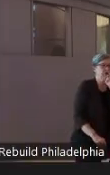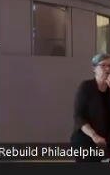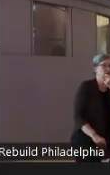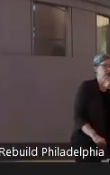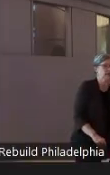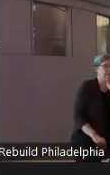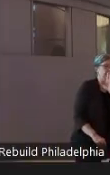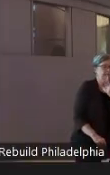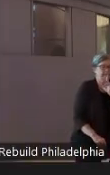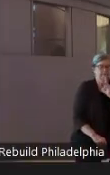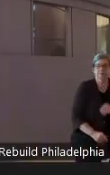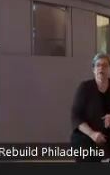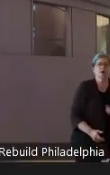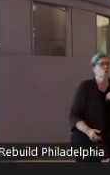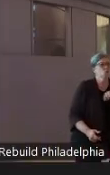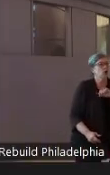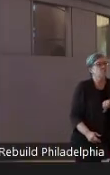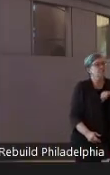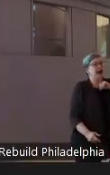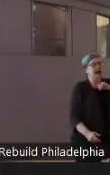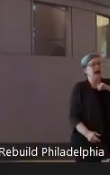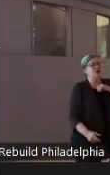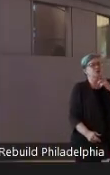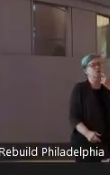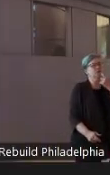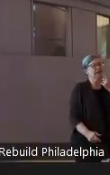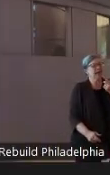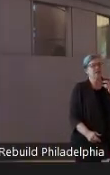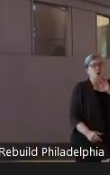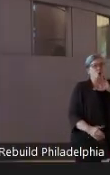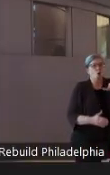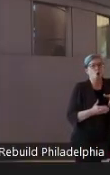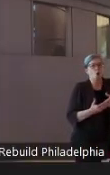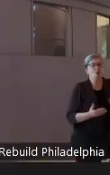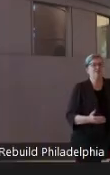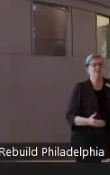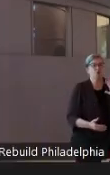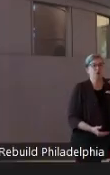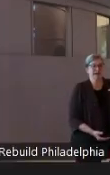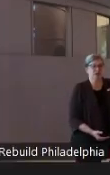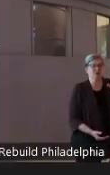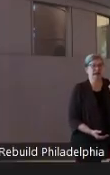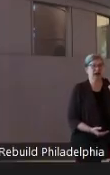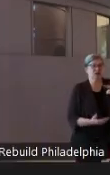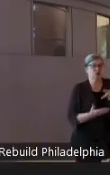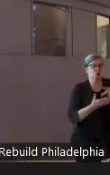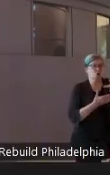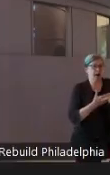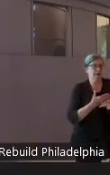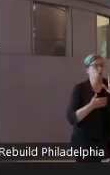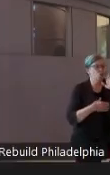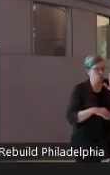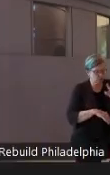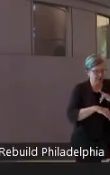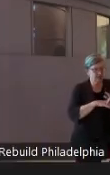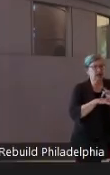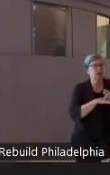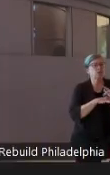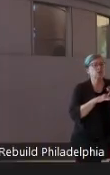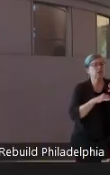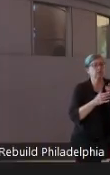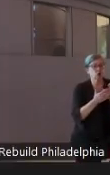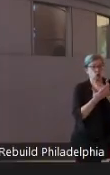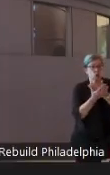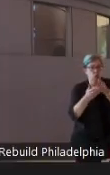We are very proud to say that all of the former Carousel House programming will be available in the